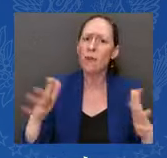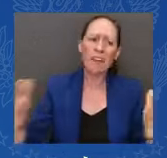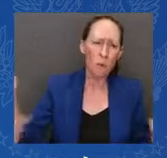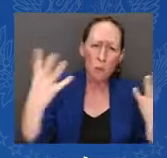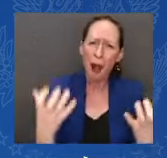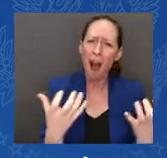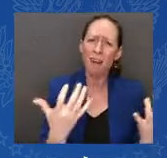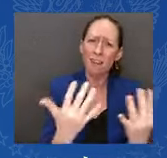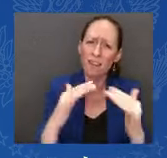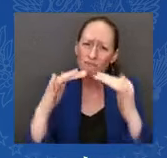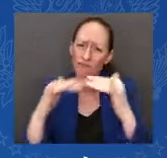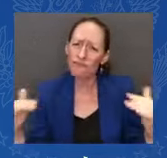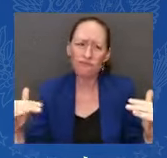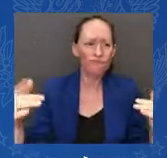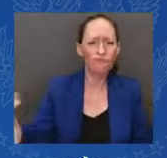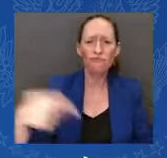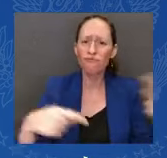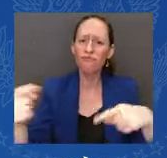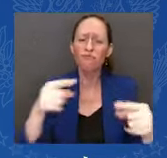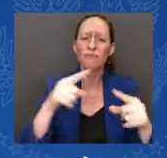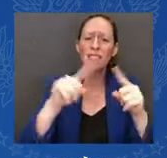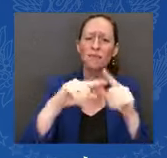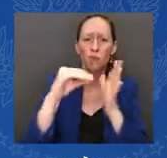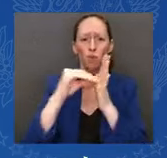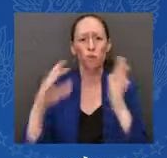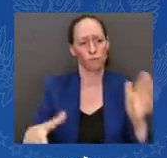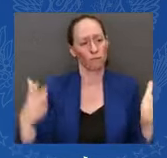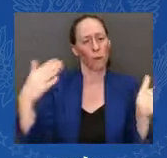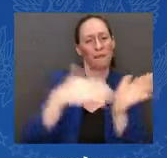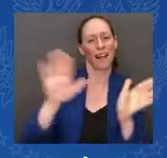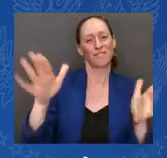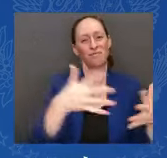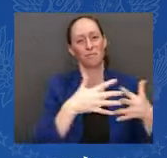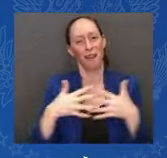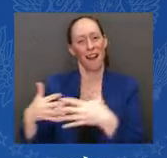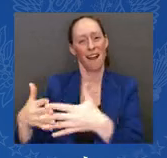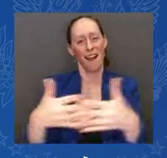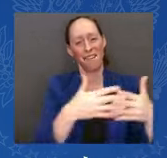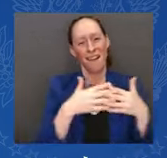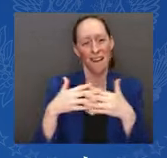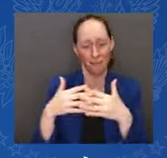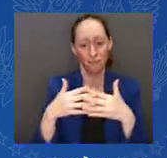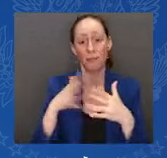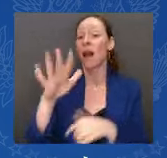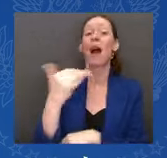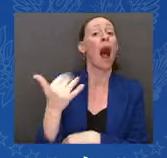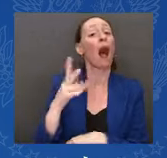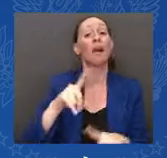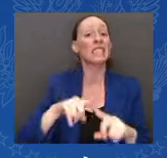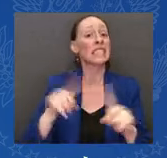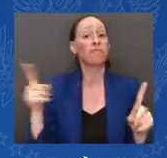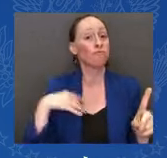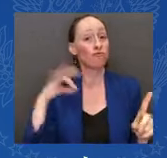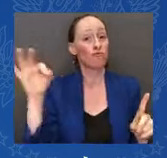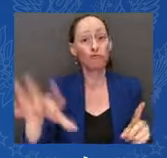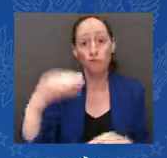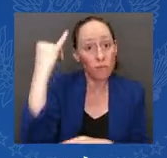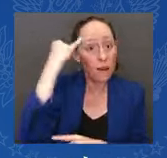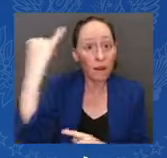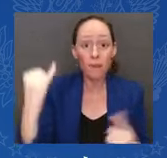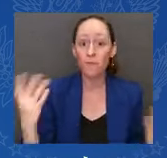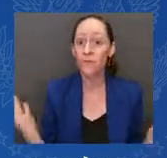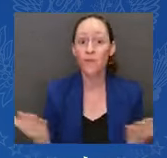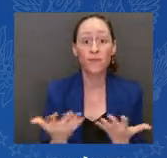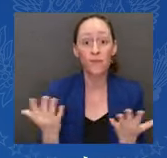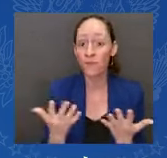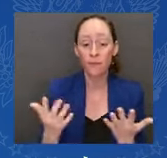I propose for consideration is a new standard, where colleges take into account the adversity a student has overcome when